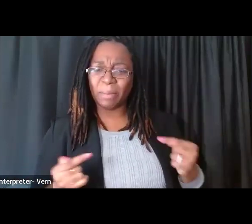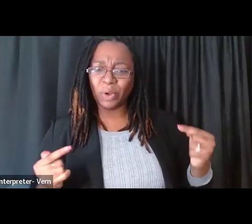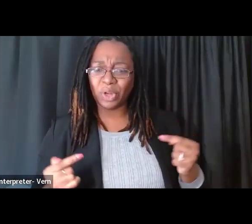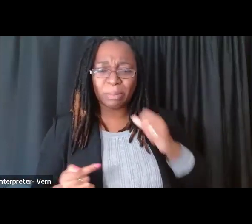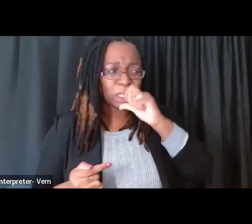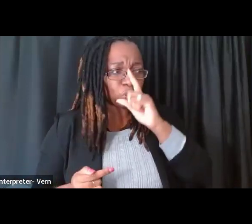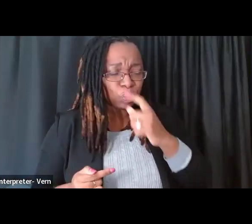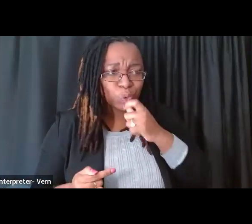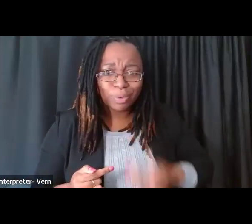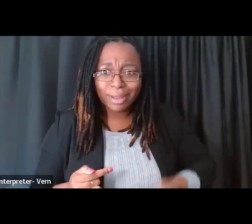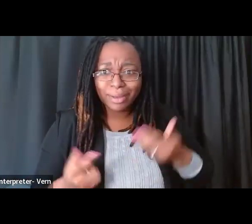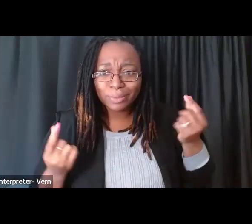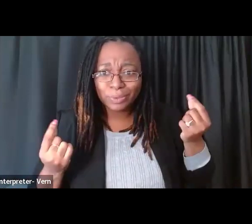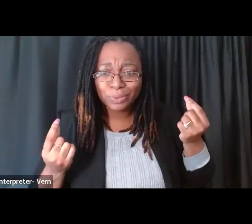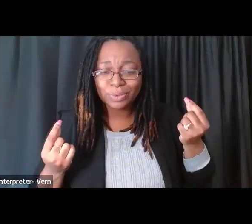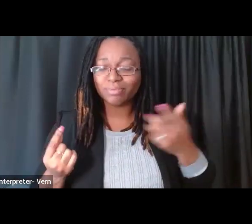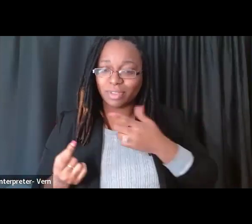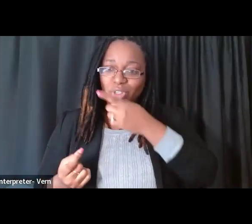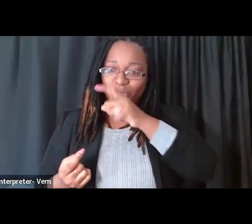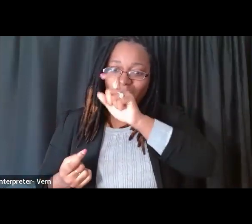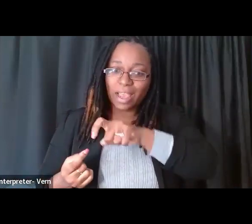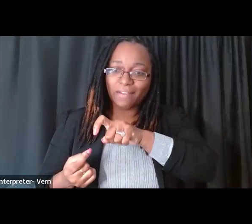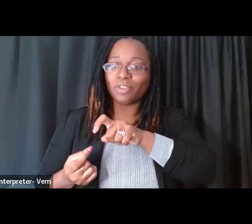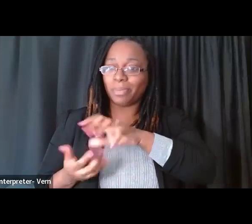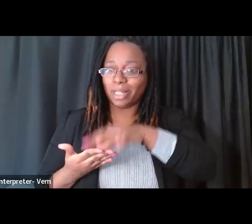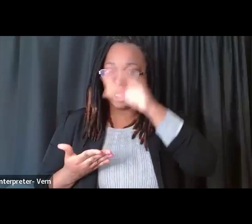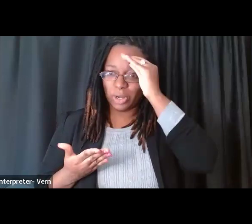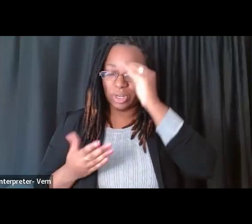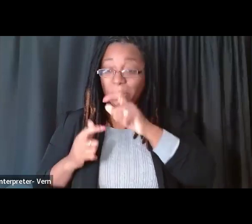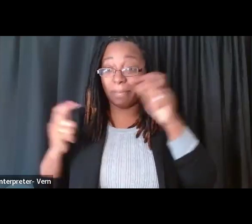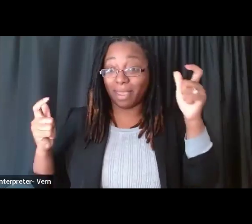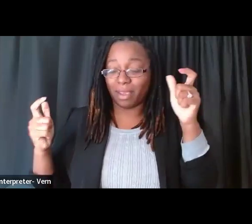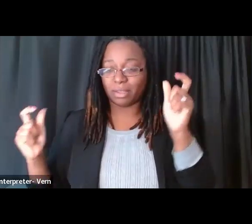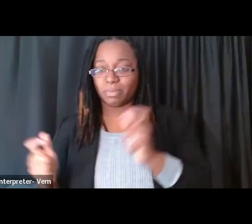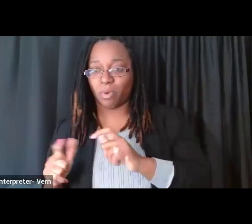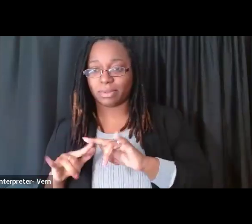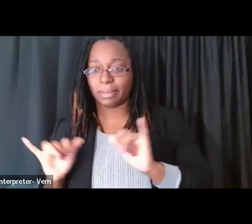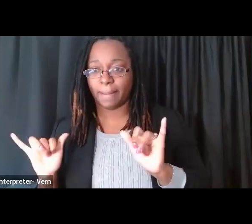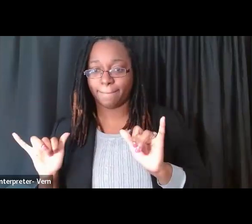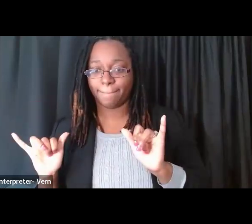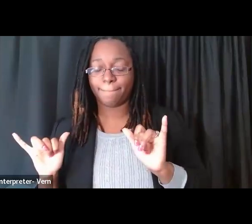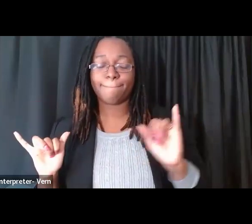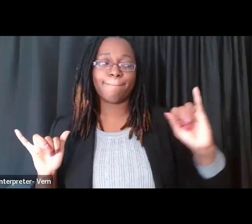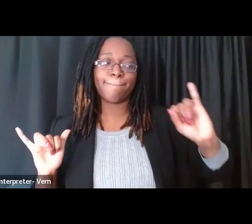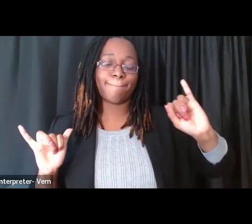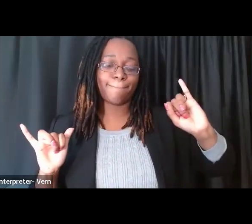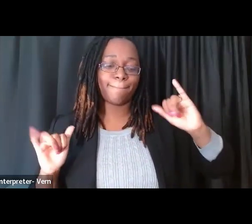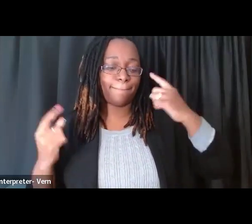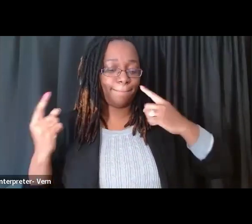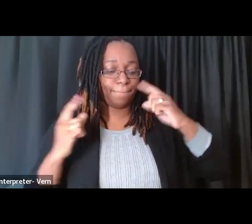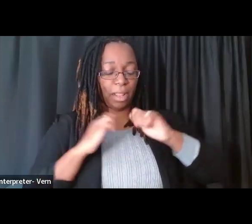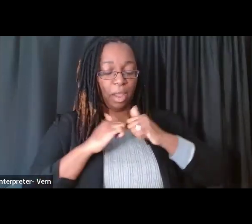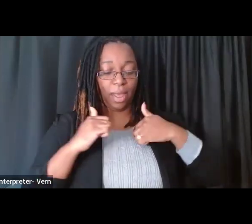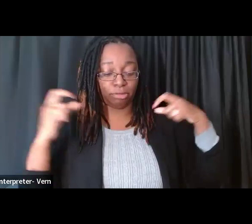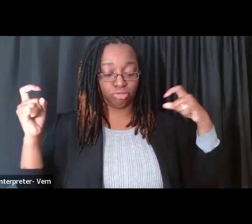be." And he said, "Well, you have to learn to be big and small at the same time." When I think about this in terms of directing, I